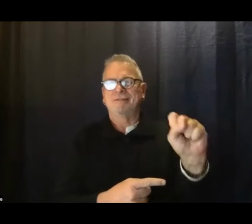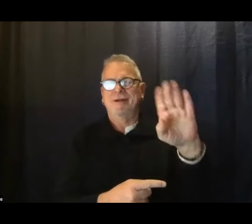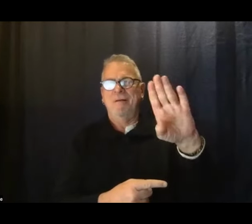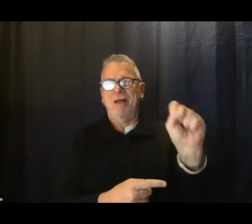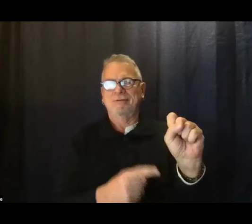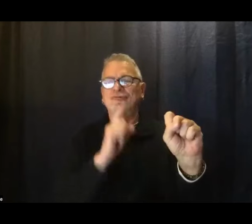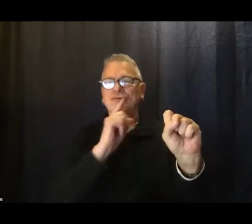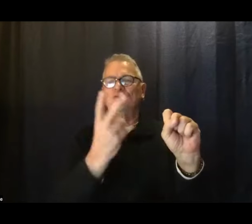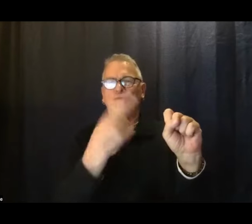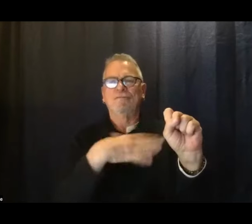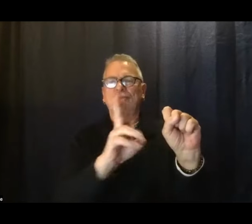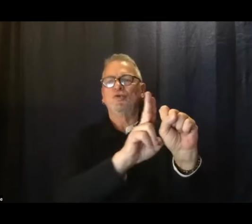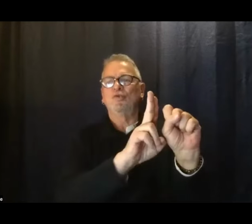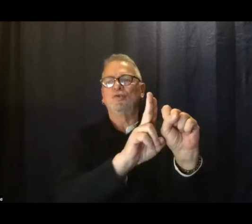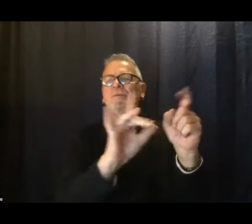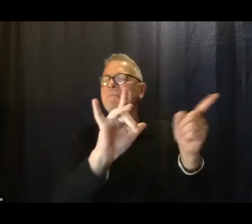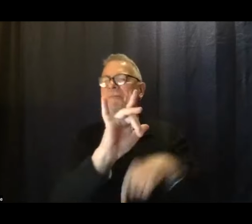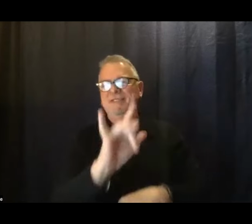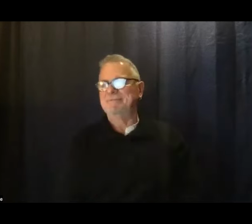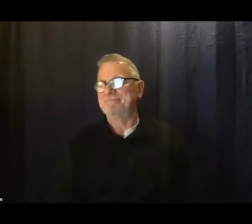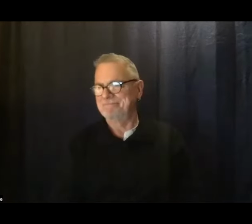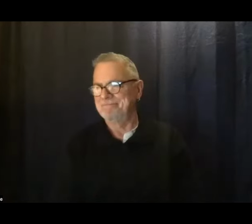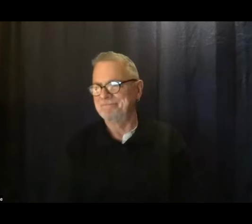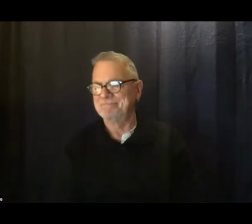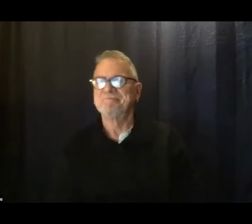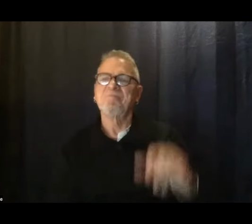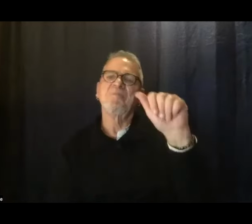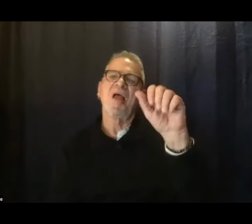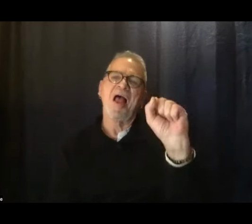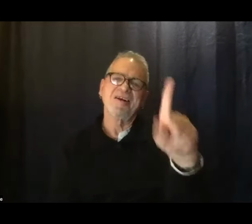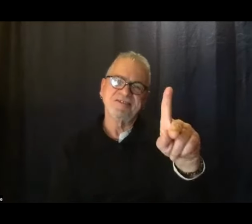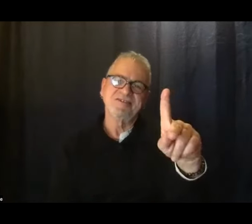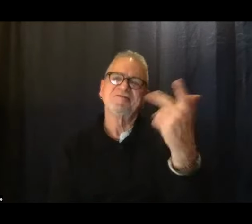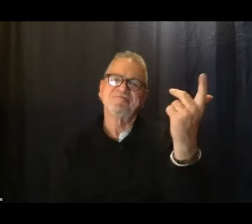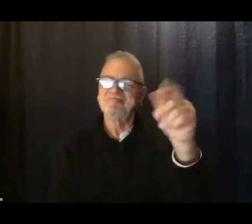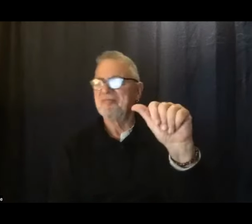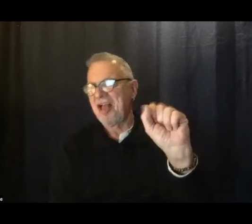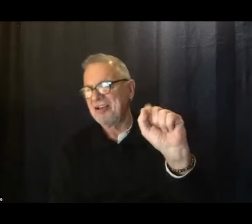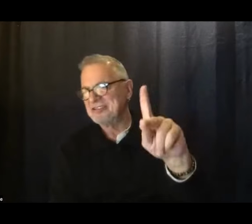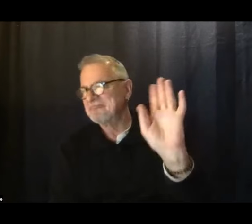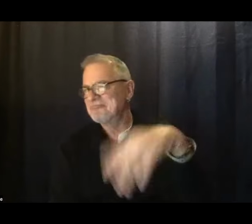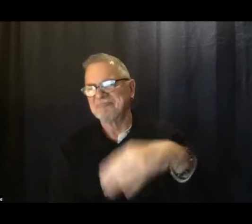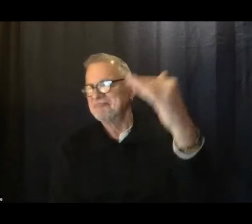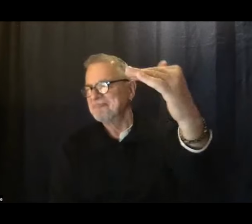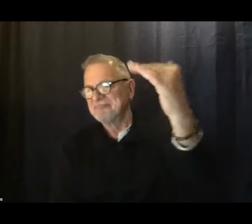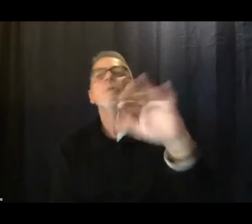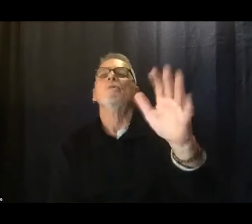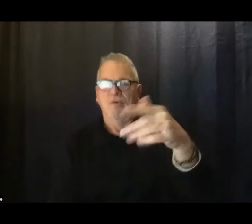there. Oftentimes it almost looks like B and the S. And you're skipping the